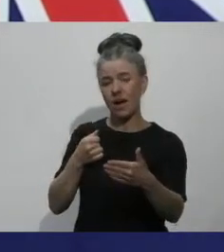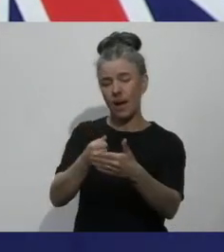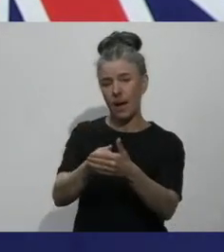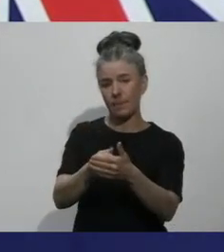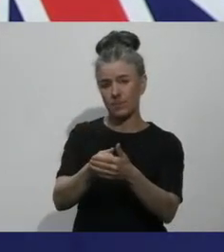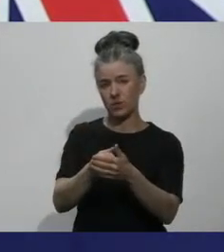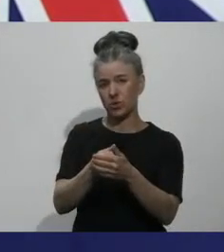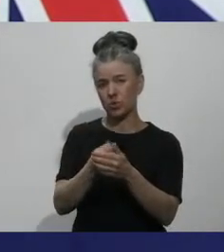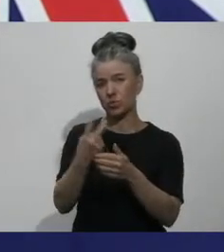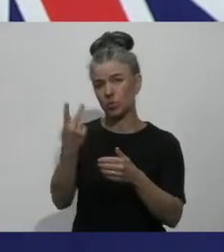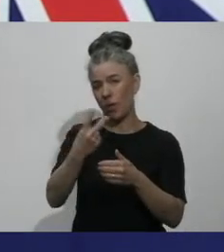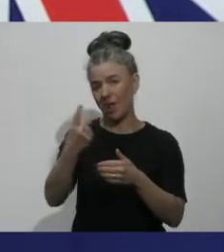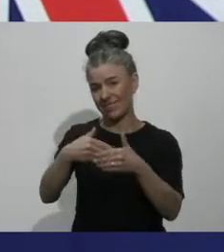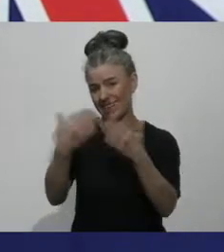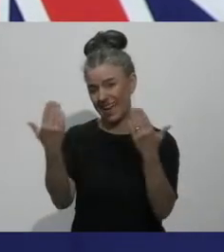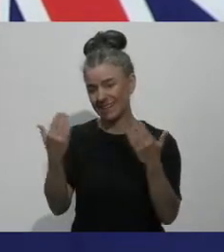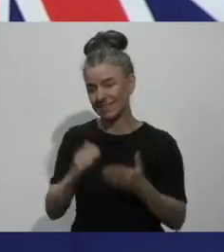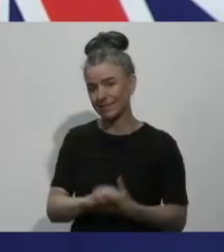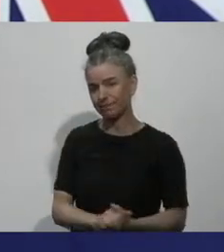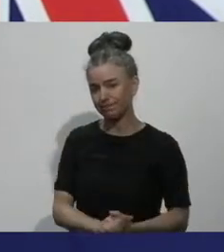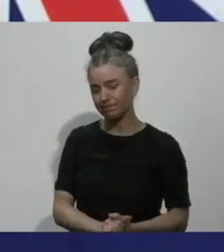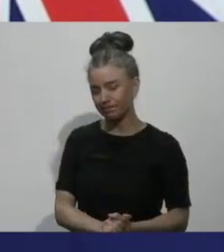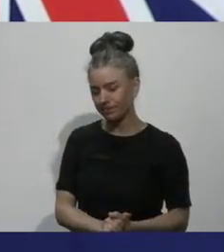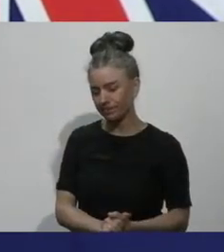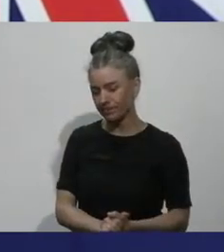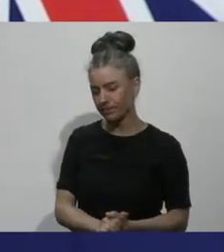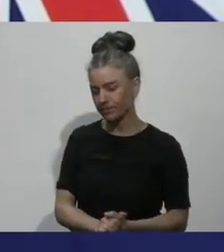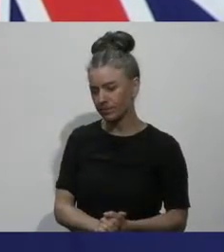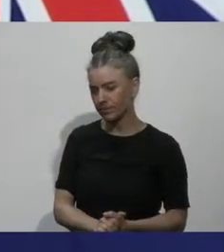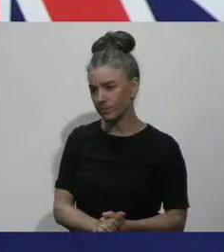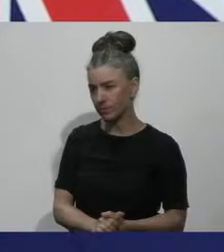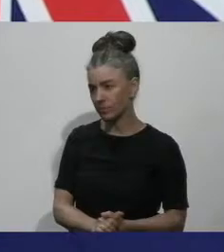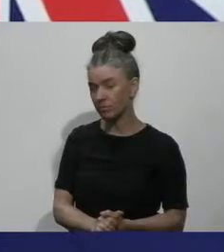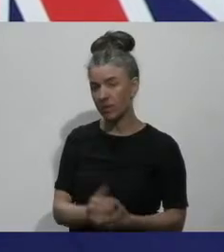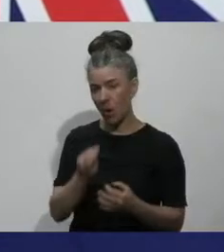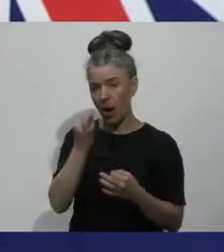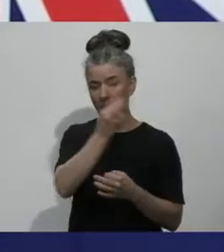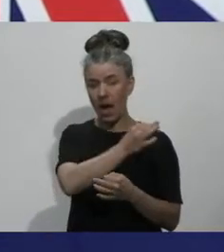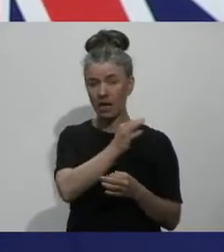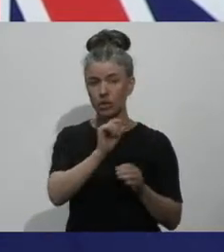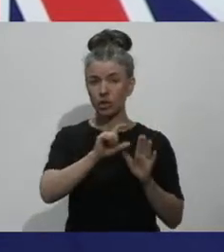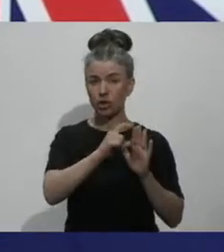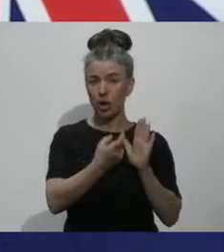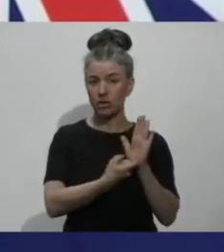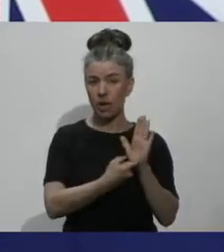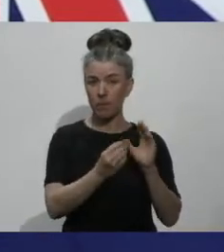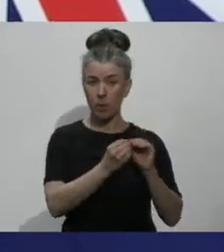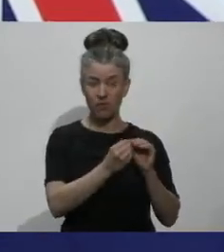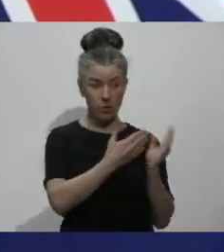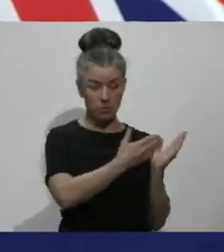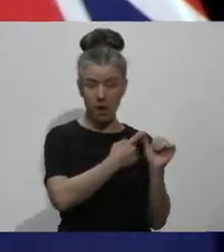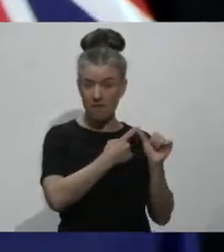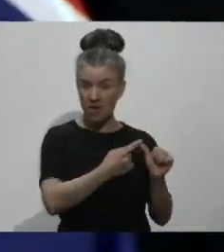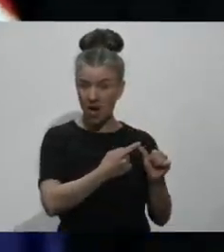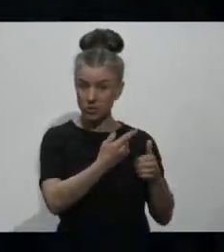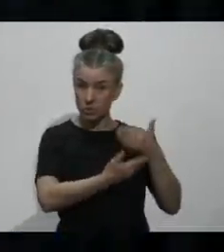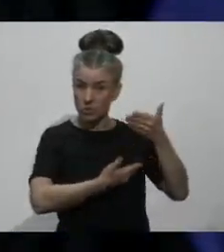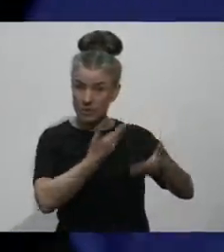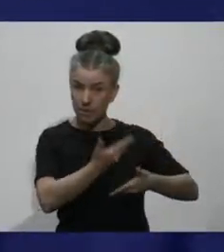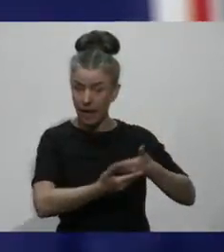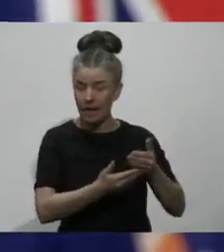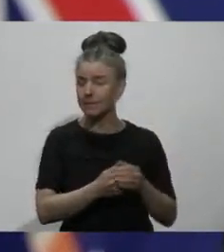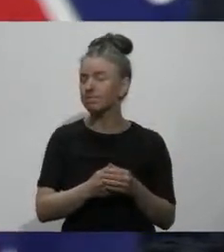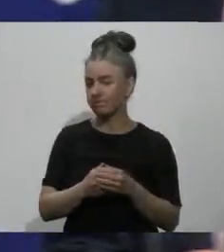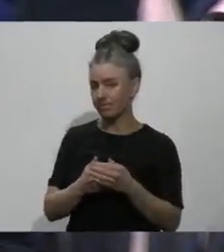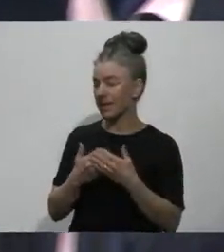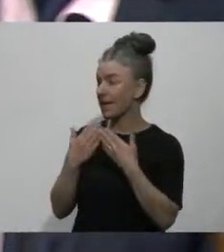than an additional 12 days. Perhaps give Dr. Bloomfield a chance to speak to his advice on that as well. Thank you, Prime Minister, and